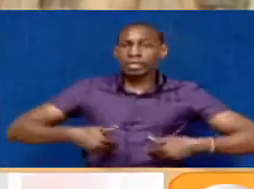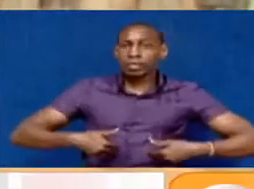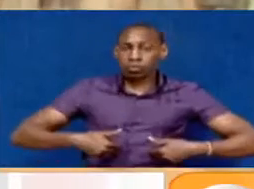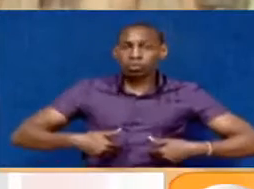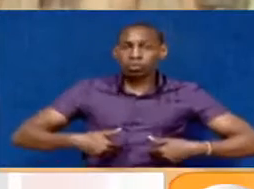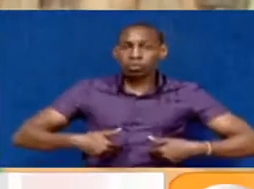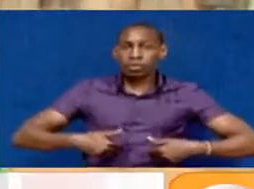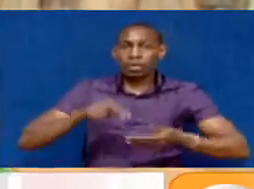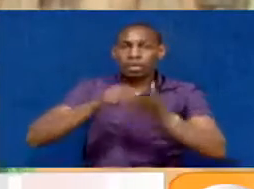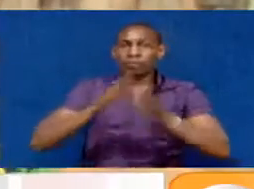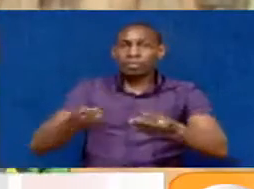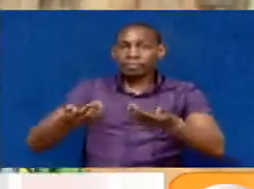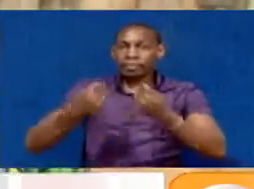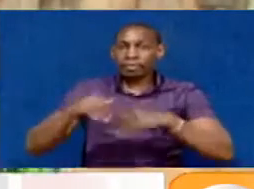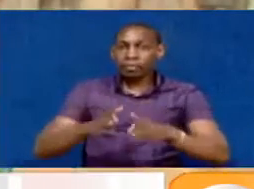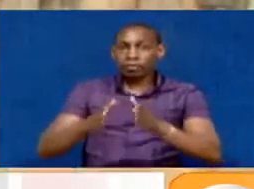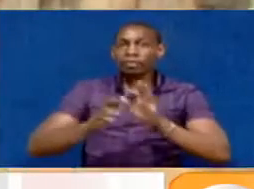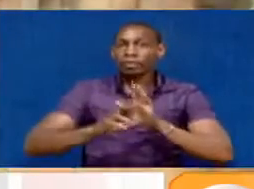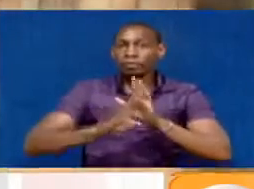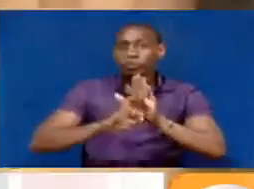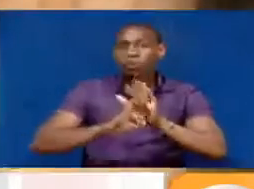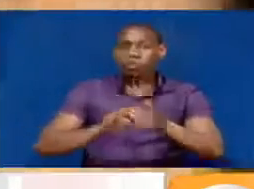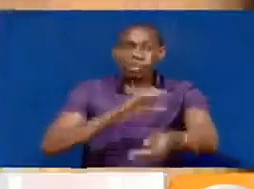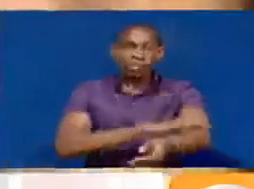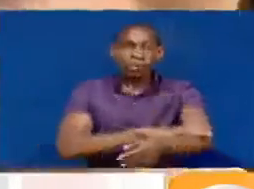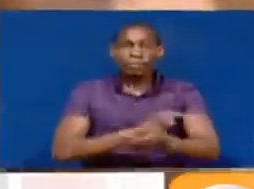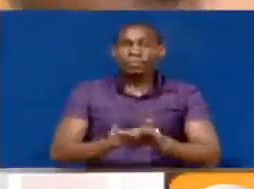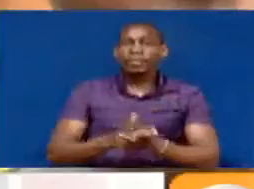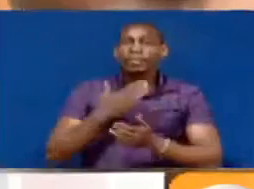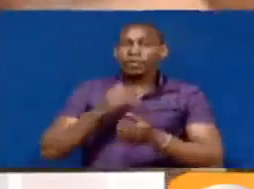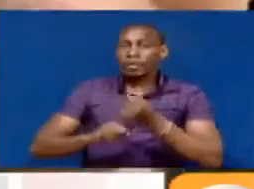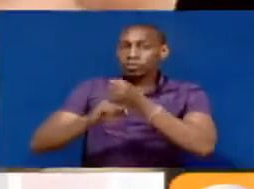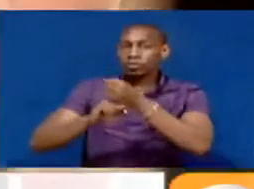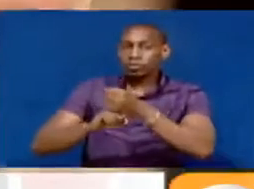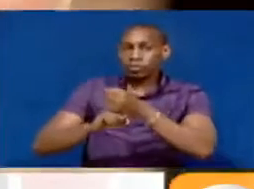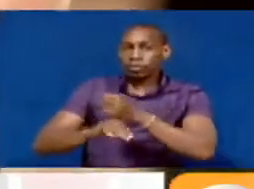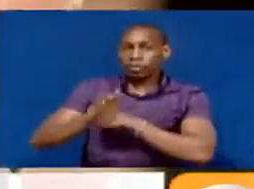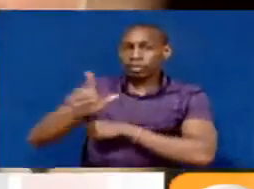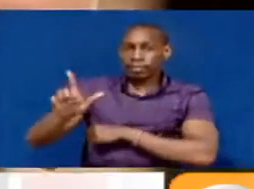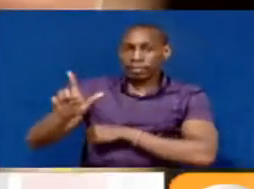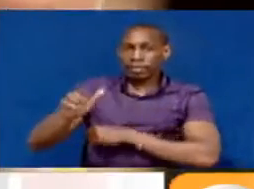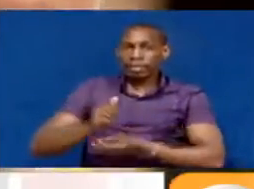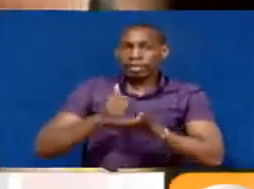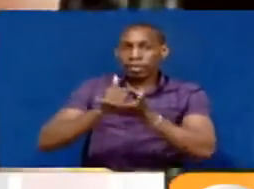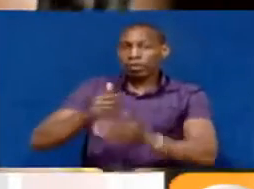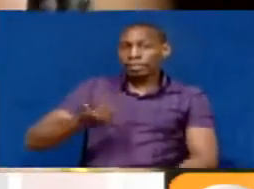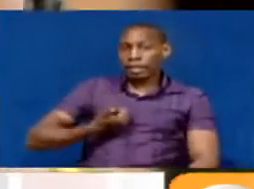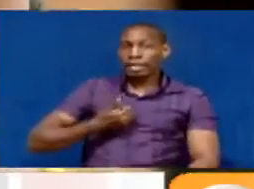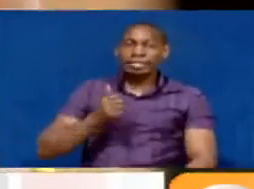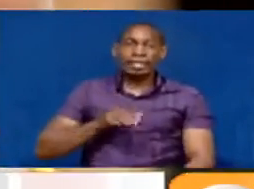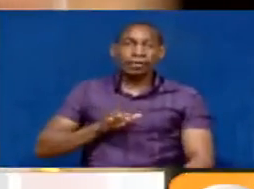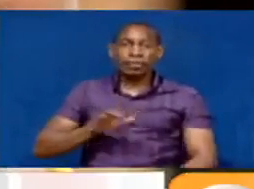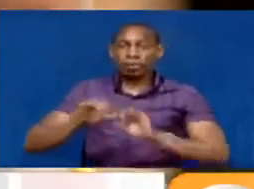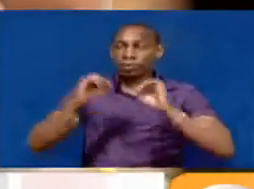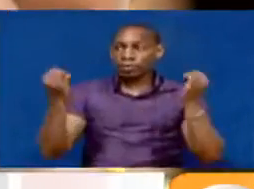aspirant, being given a chance to represent Bomet. I want to sponsor a bill that will assist our girls and the women